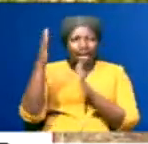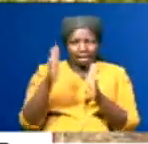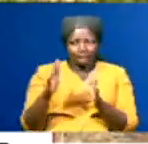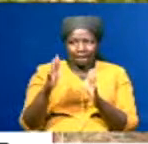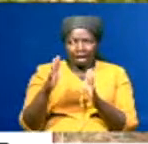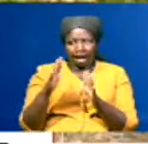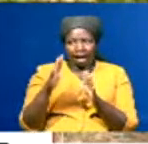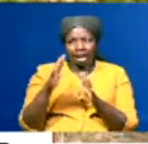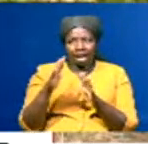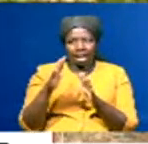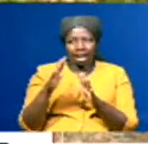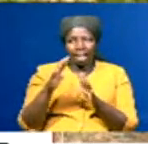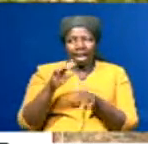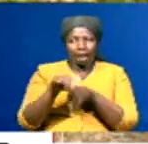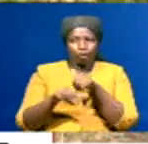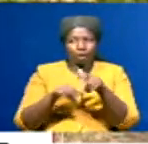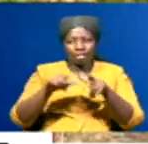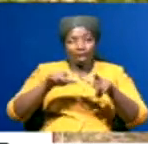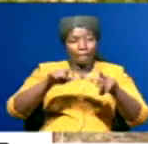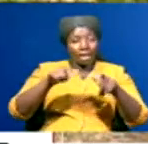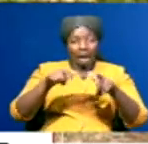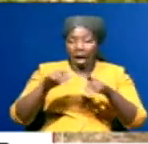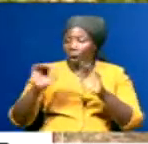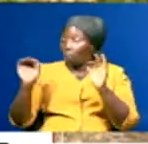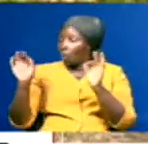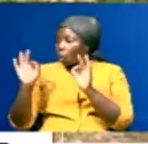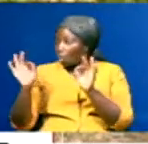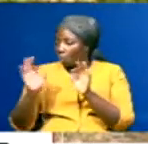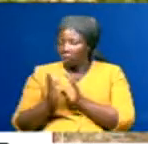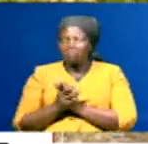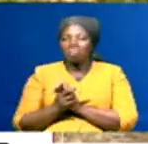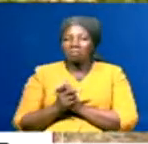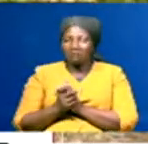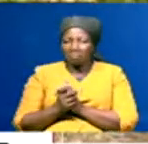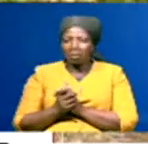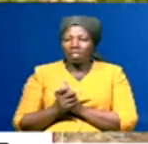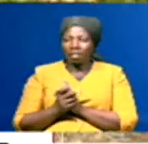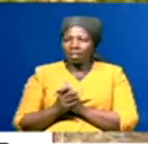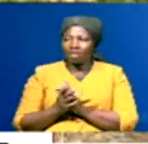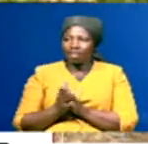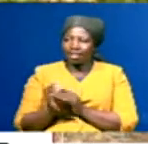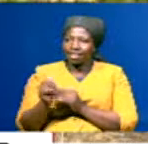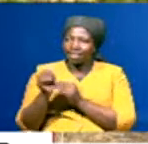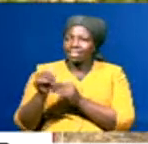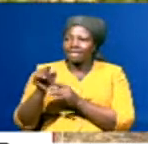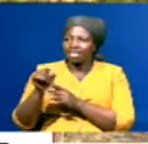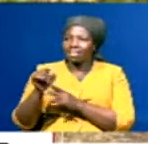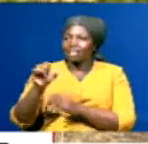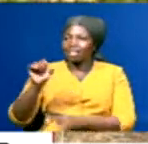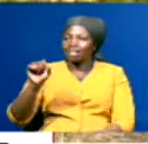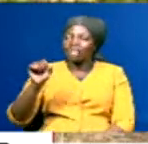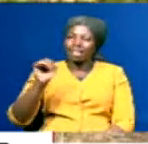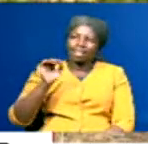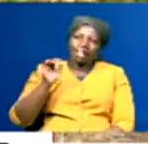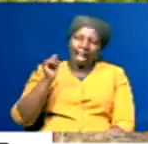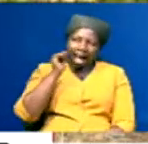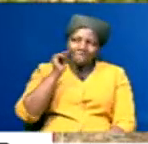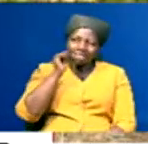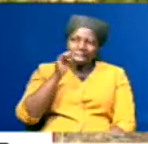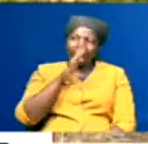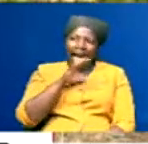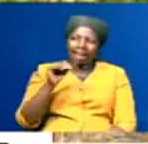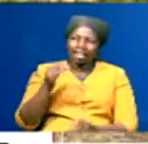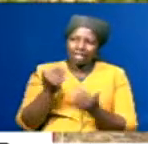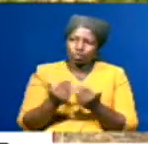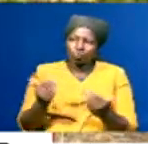on the media. Aha. Yes. Pioneering it is Shangazi na Watoto. Shangazi, that's the one. Because I